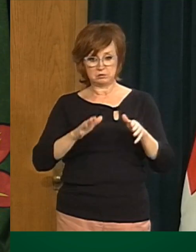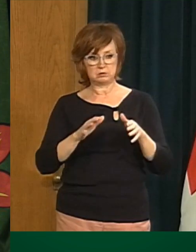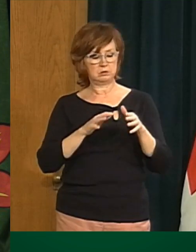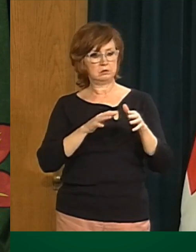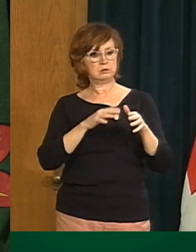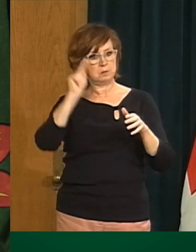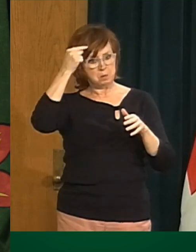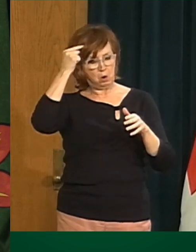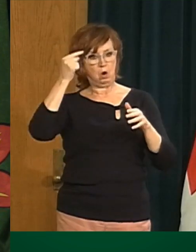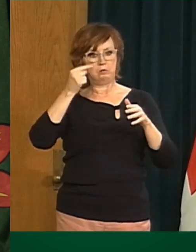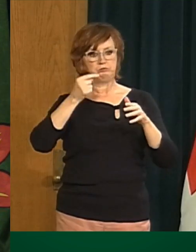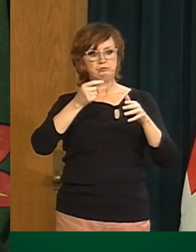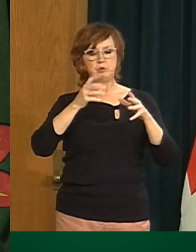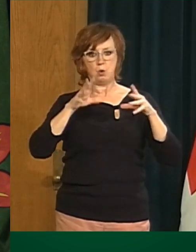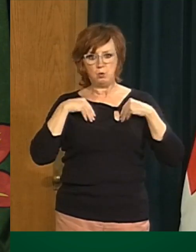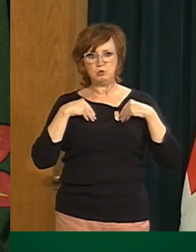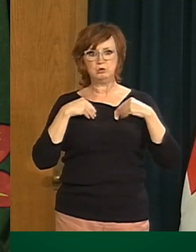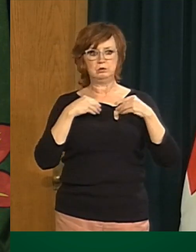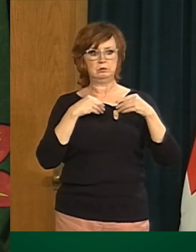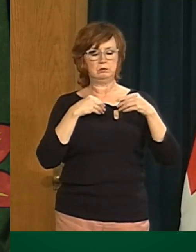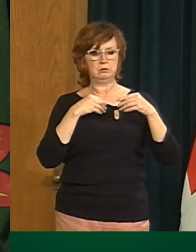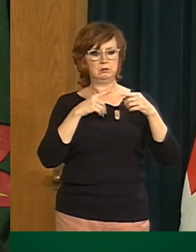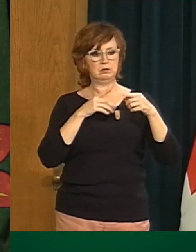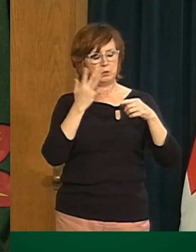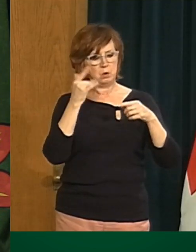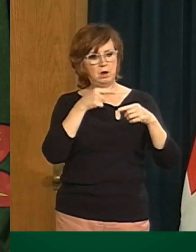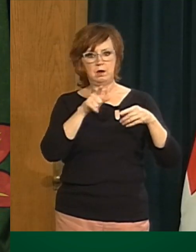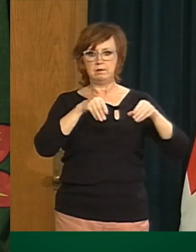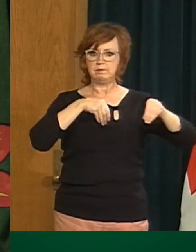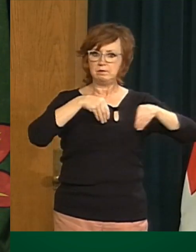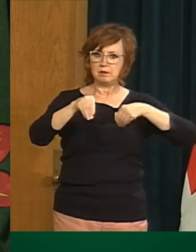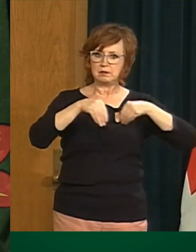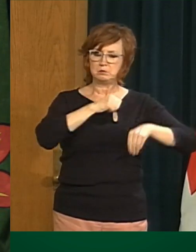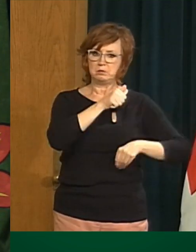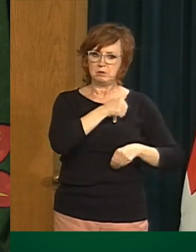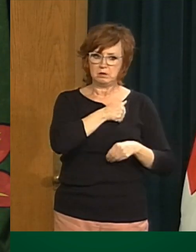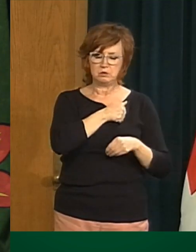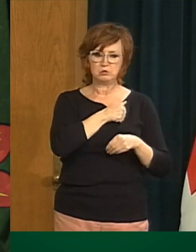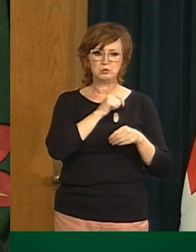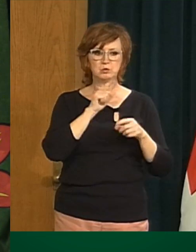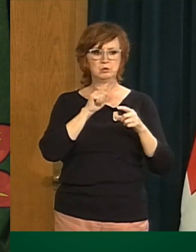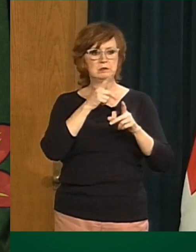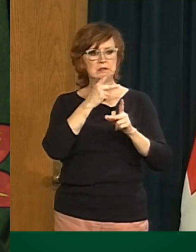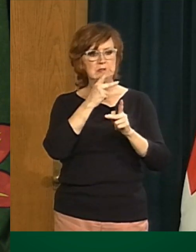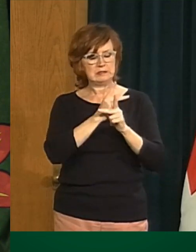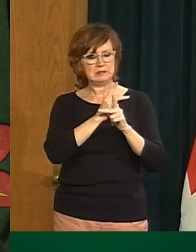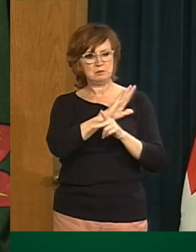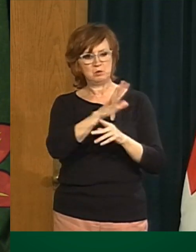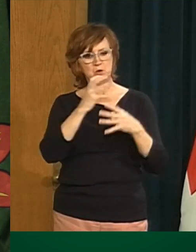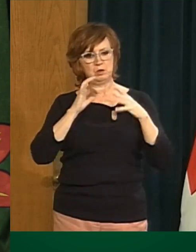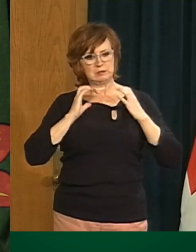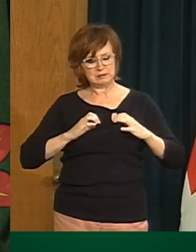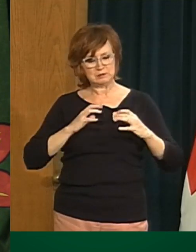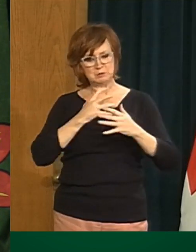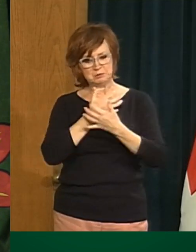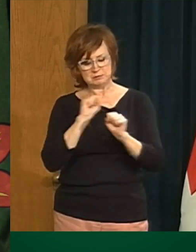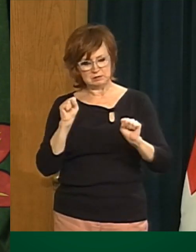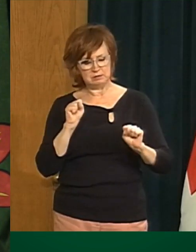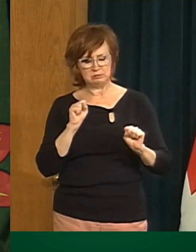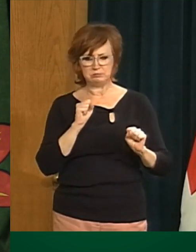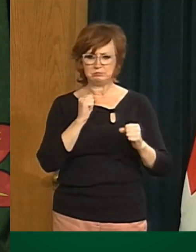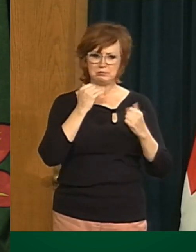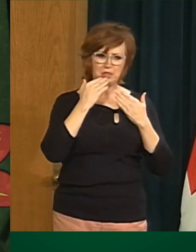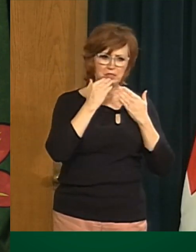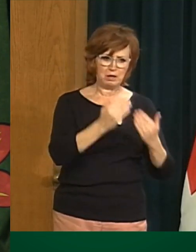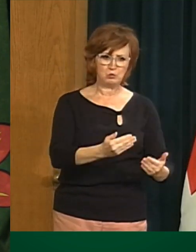coworkers and to keep your customers safe. This is important, as today we begin to turn the dimmer switch up just a little